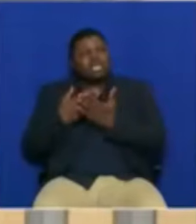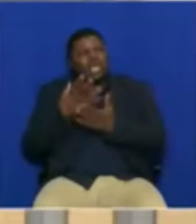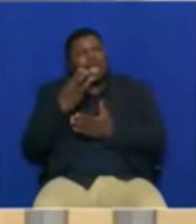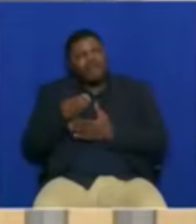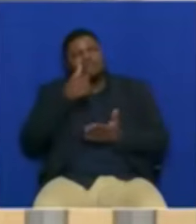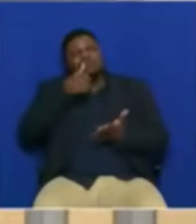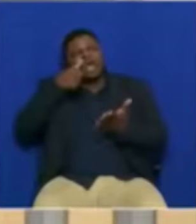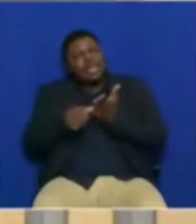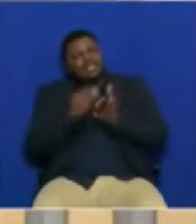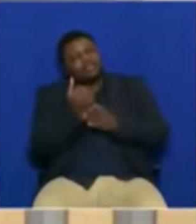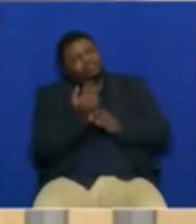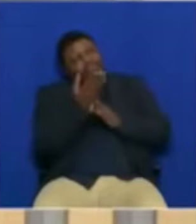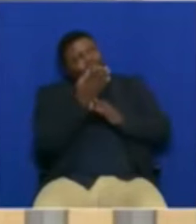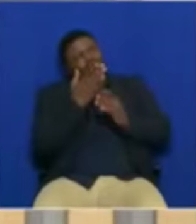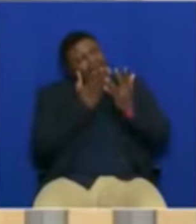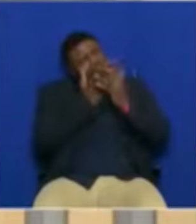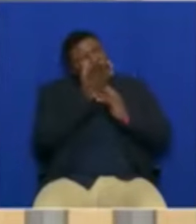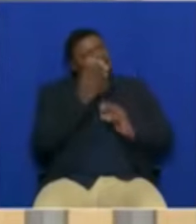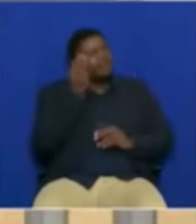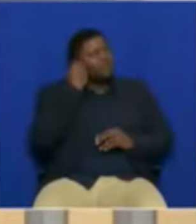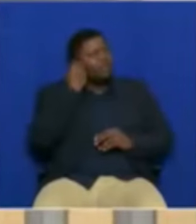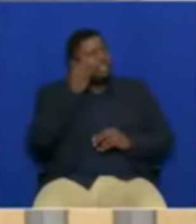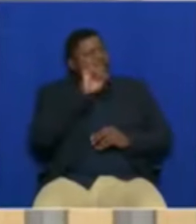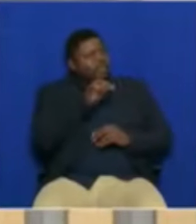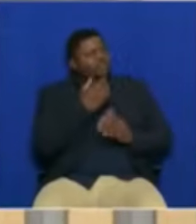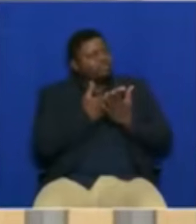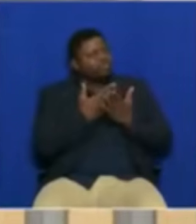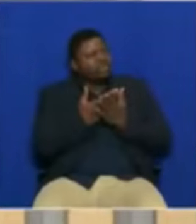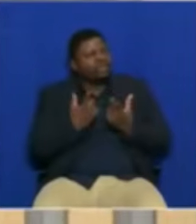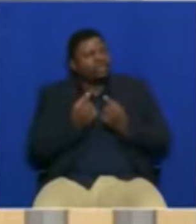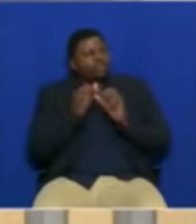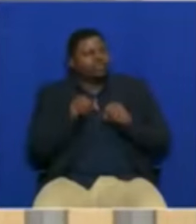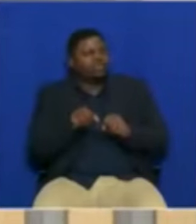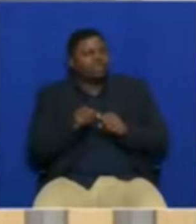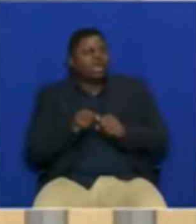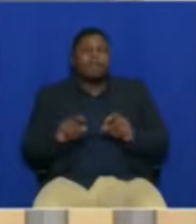ahead. So I'm not going to say that